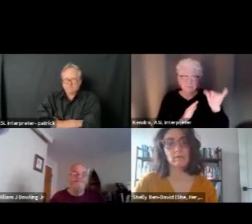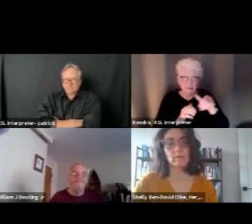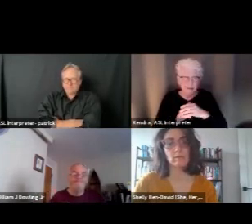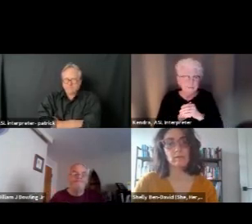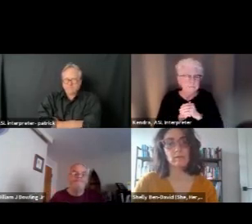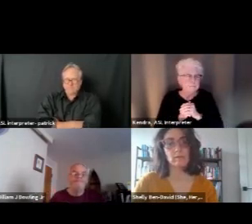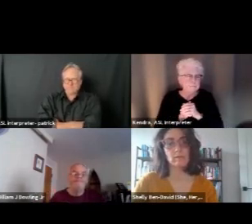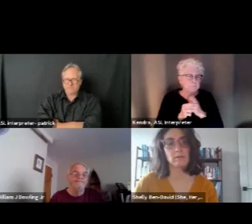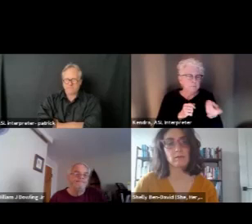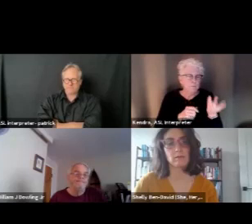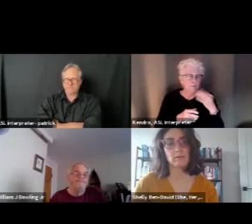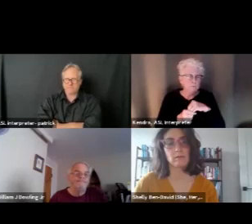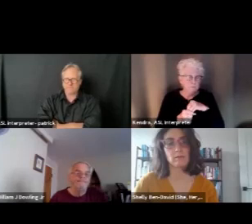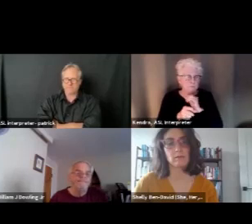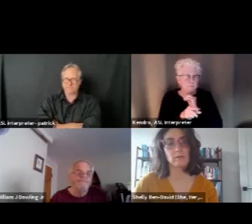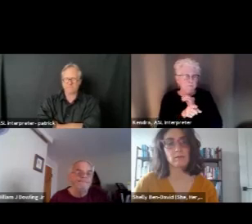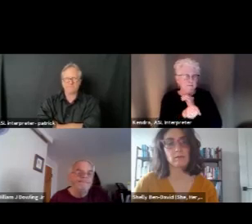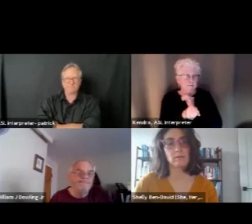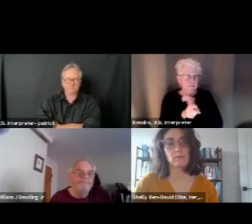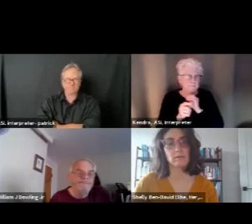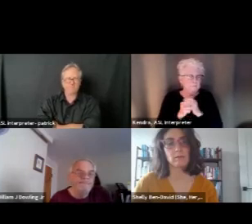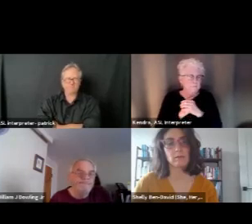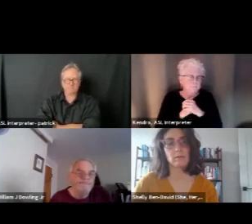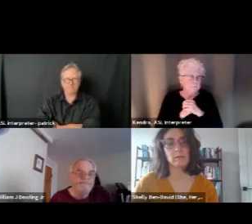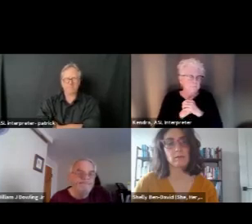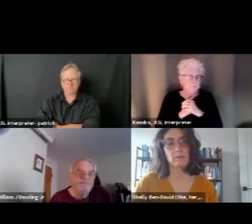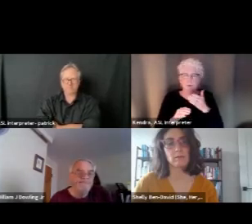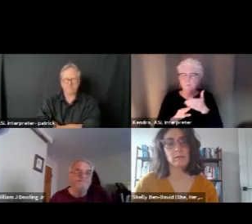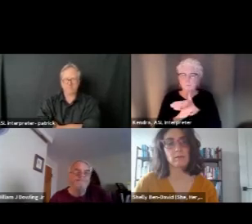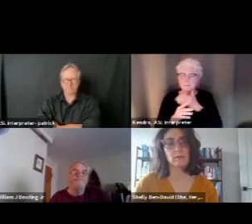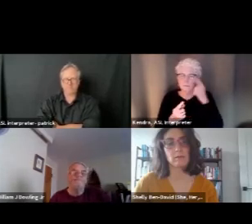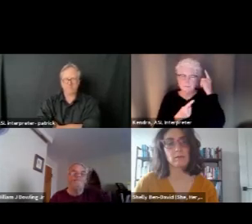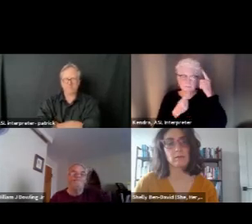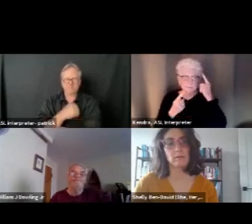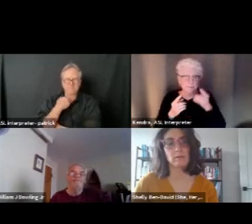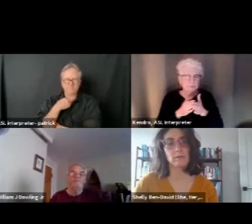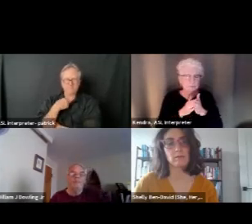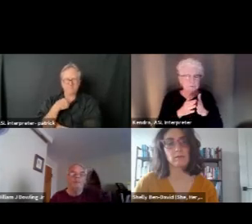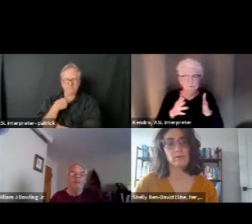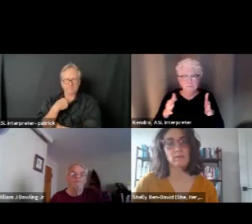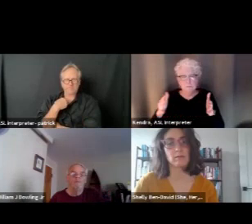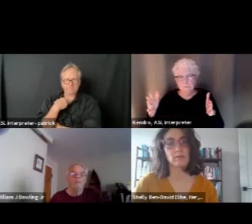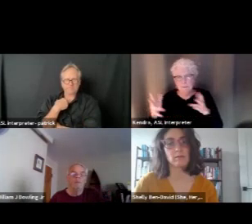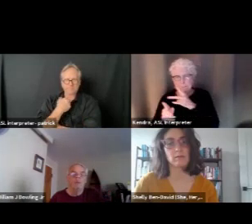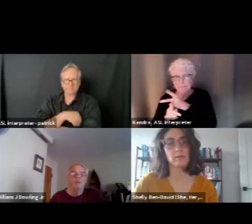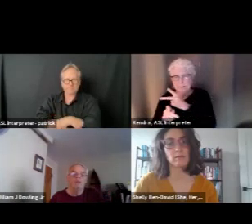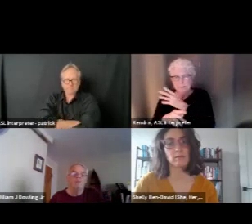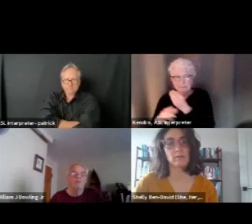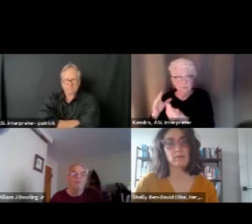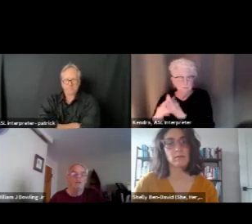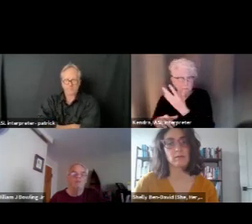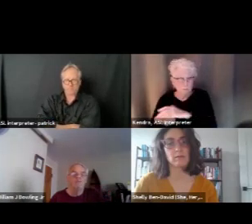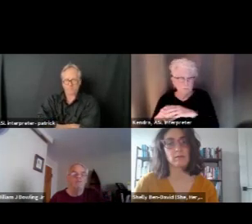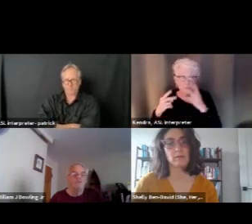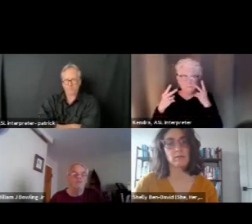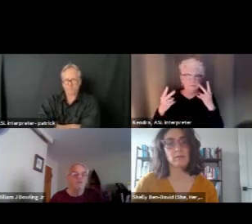from, a stage of pre-contemplation all the way to a stage of maintenance and growth. So, you get a sense that as people are